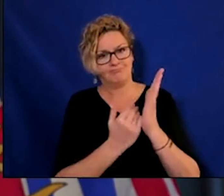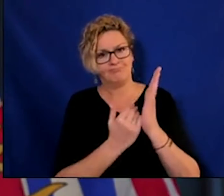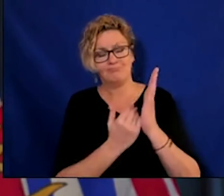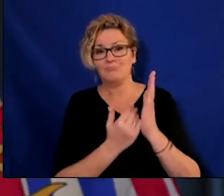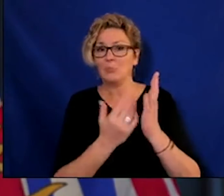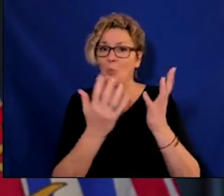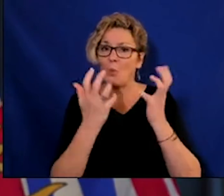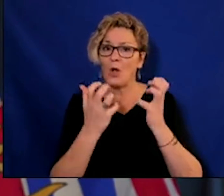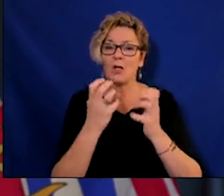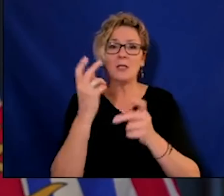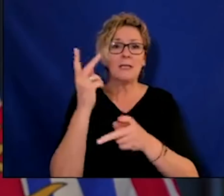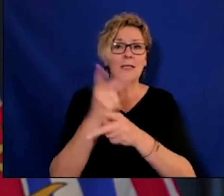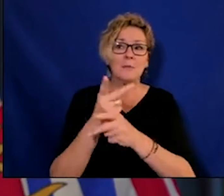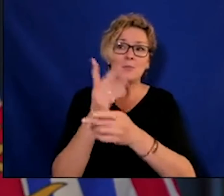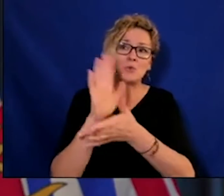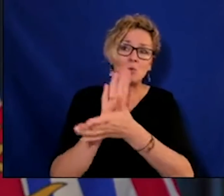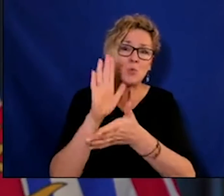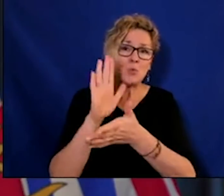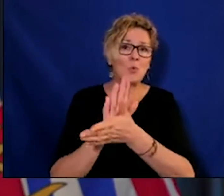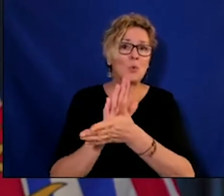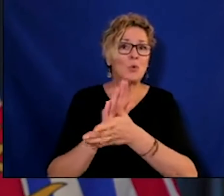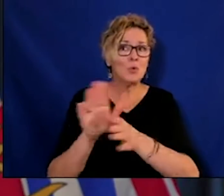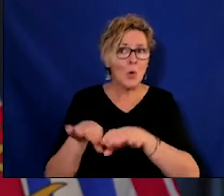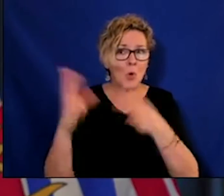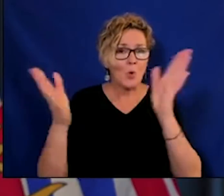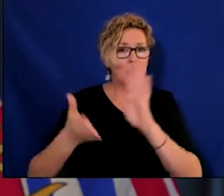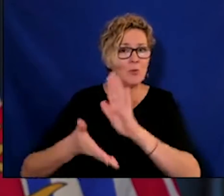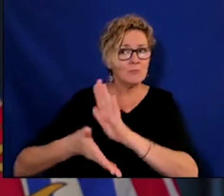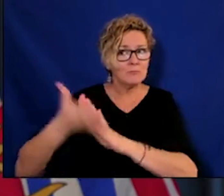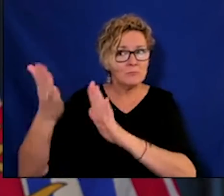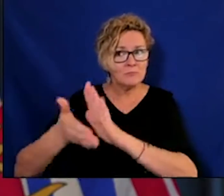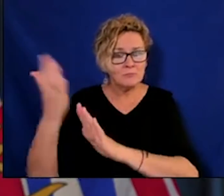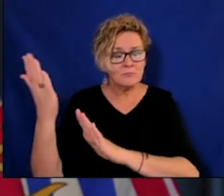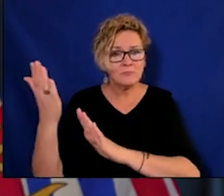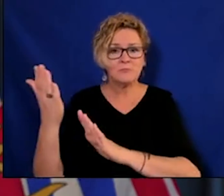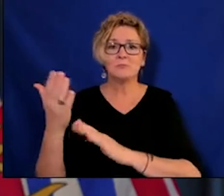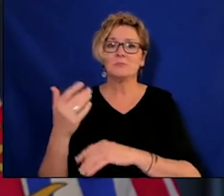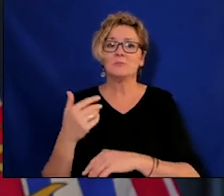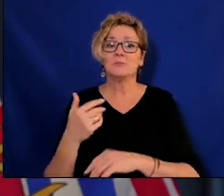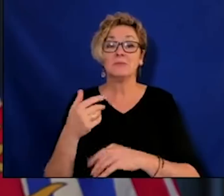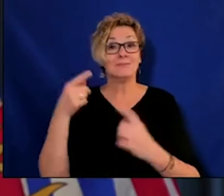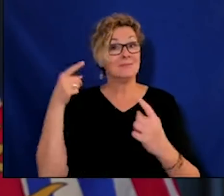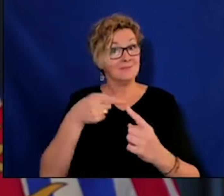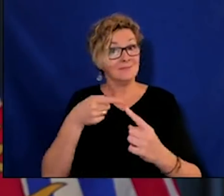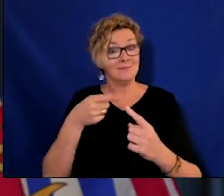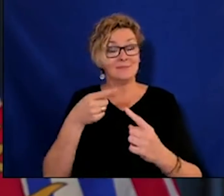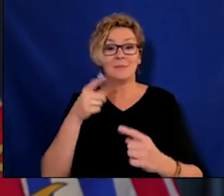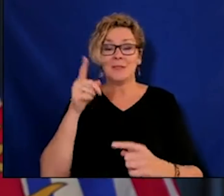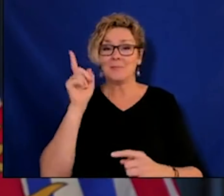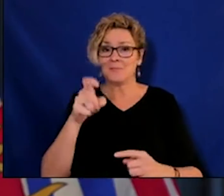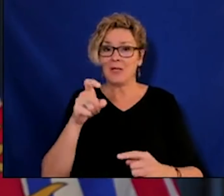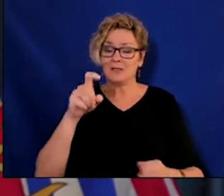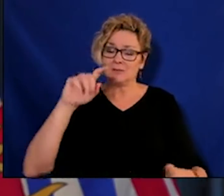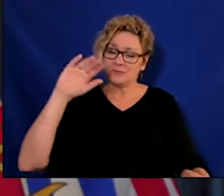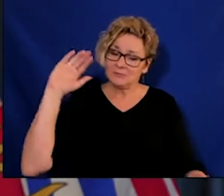system. That means reducing our social gatherings, our social interactions and